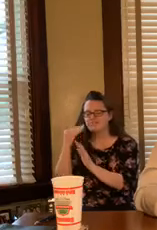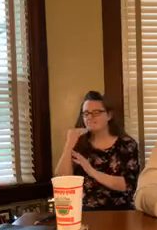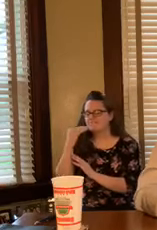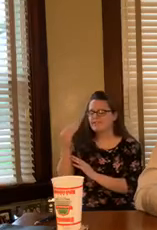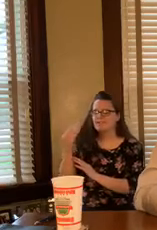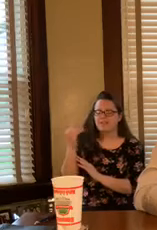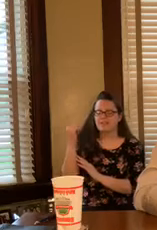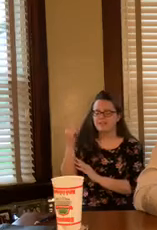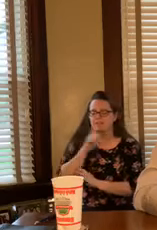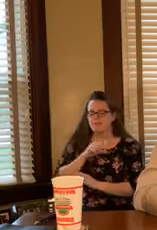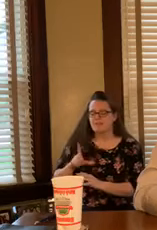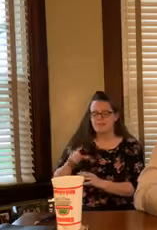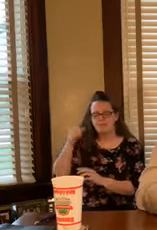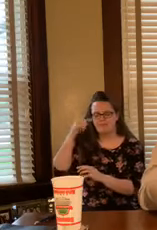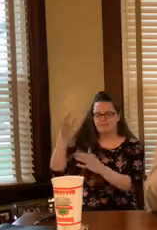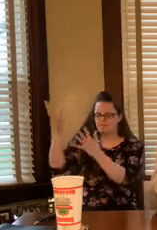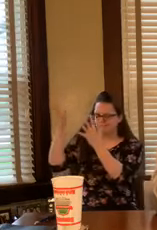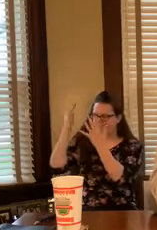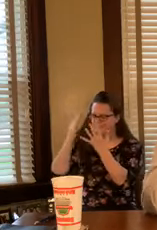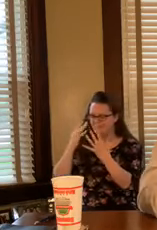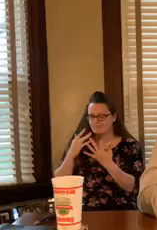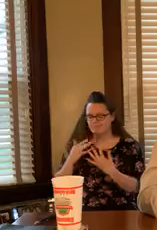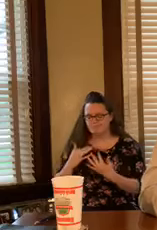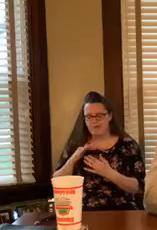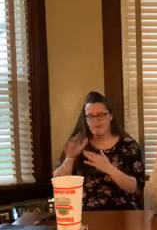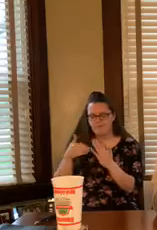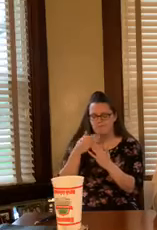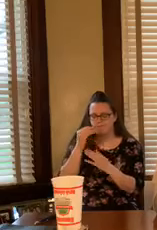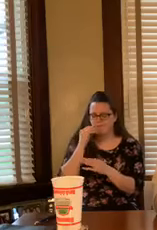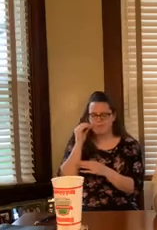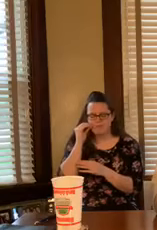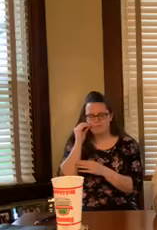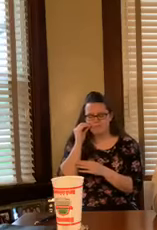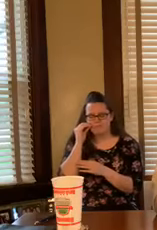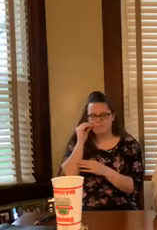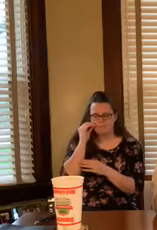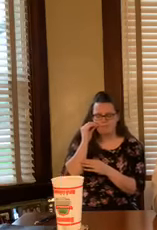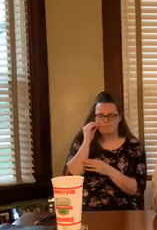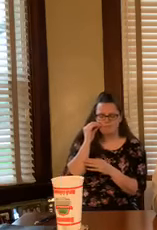for saturating this place, Lord, and all of the homes with your